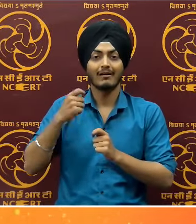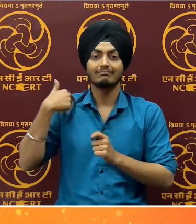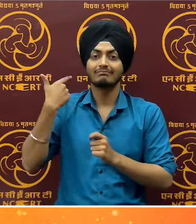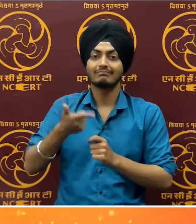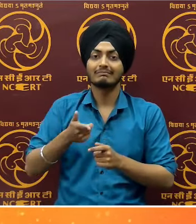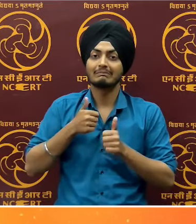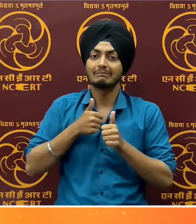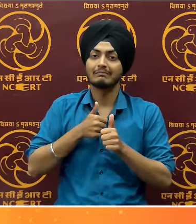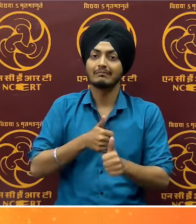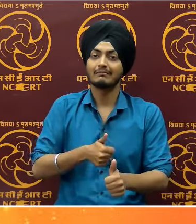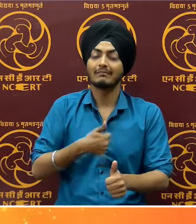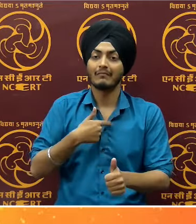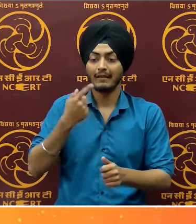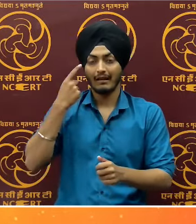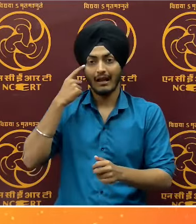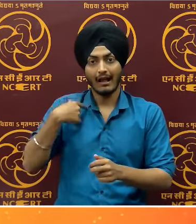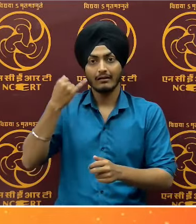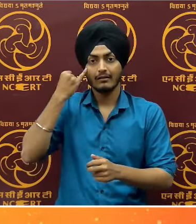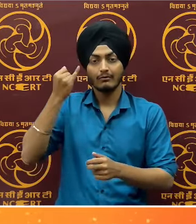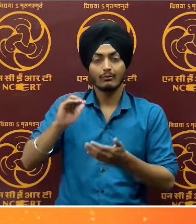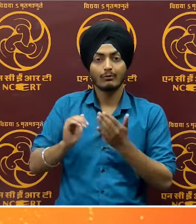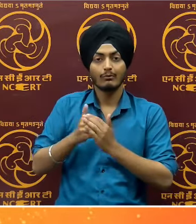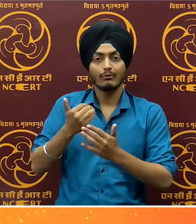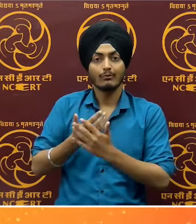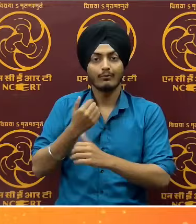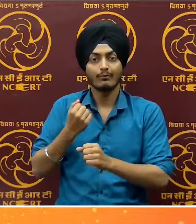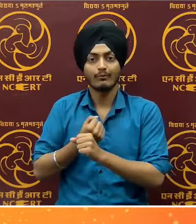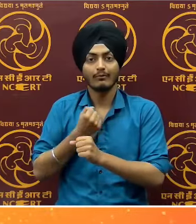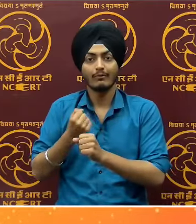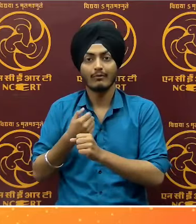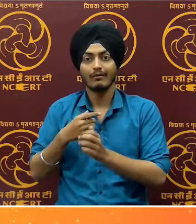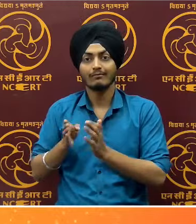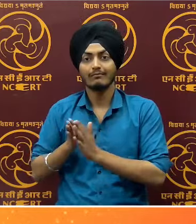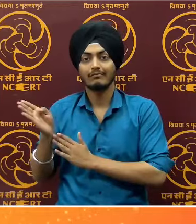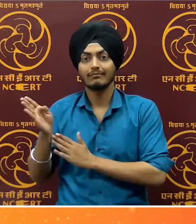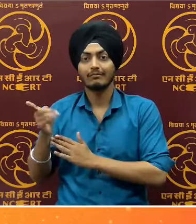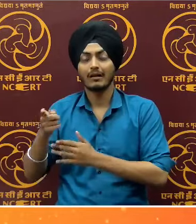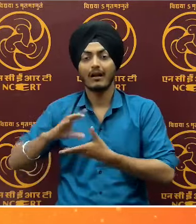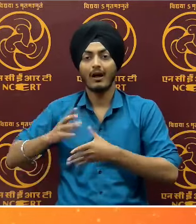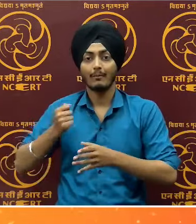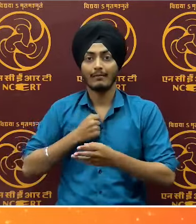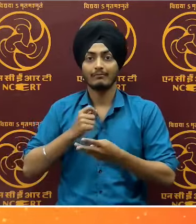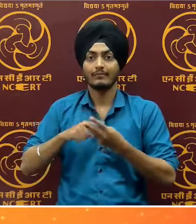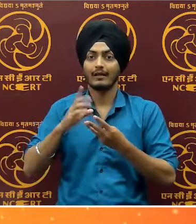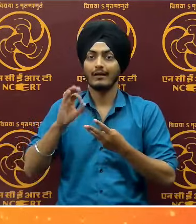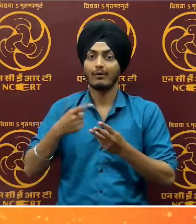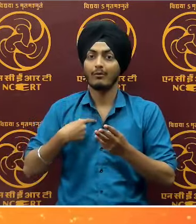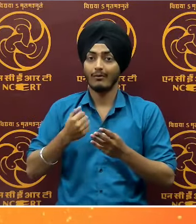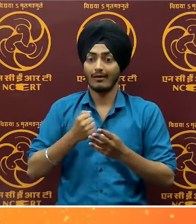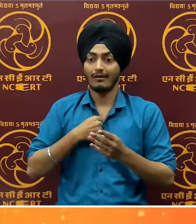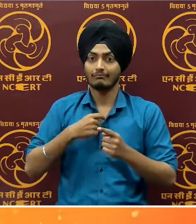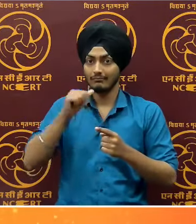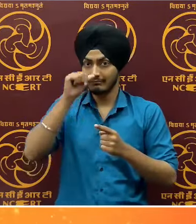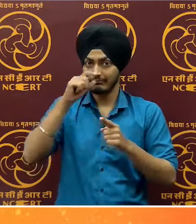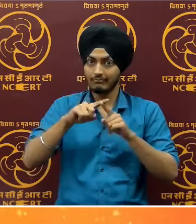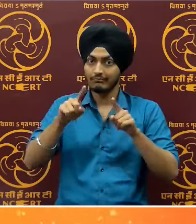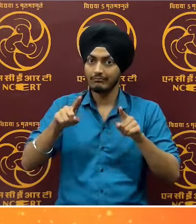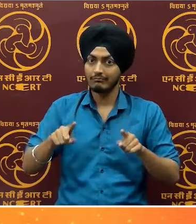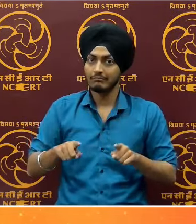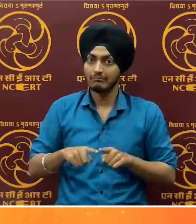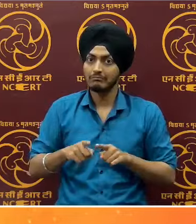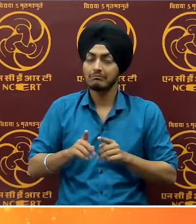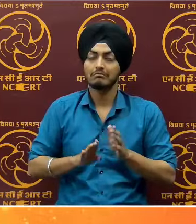new sort of businesses and works and scope of area. So it makes your economy more stronger and less dependent